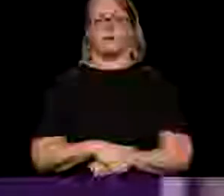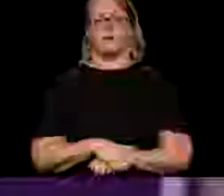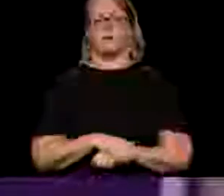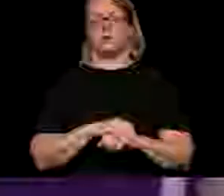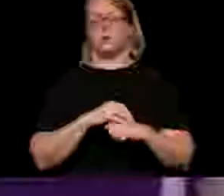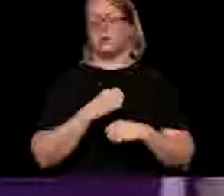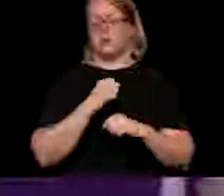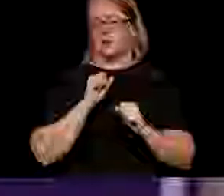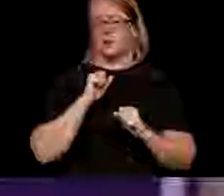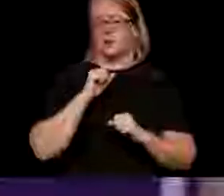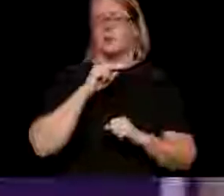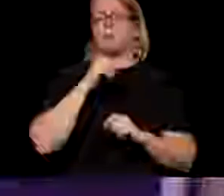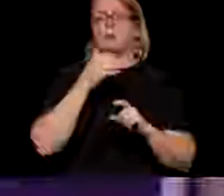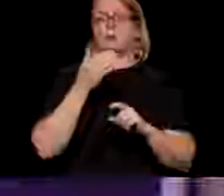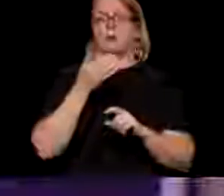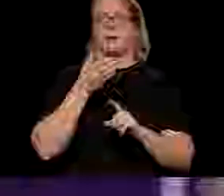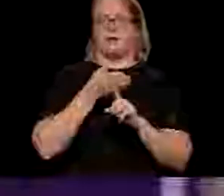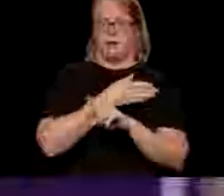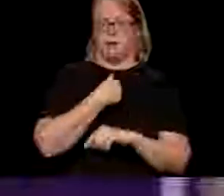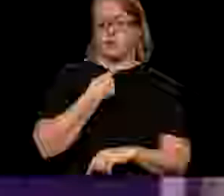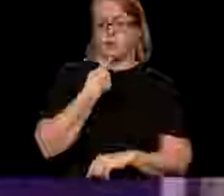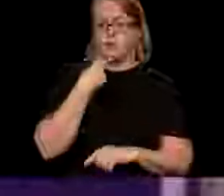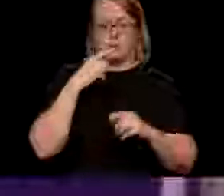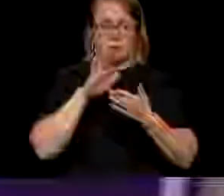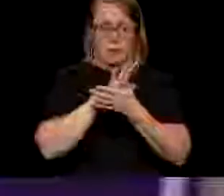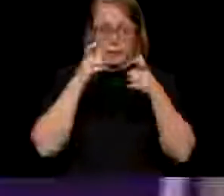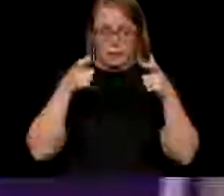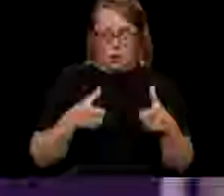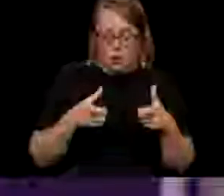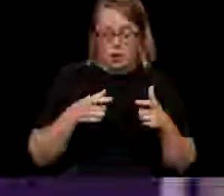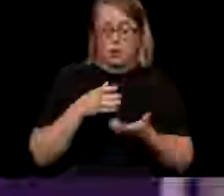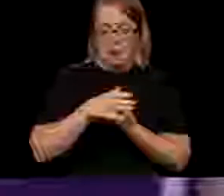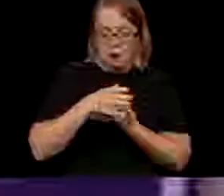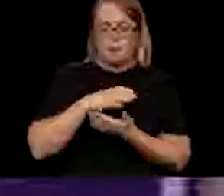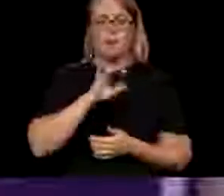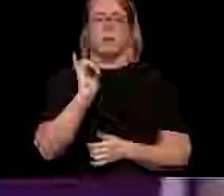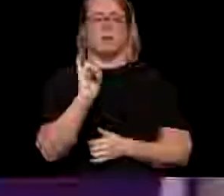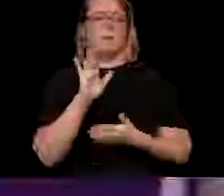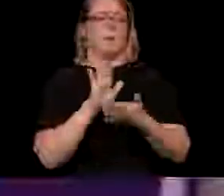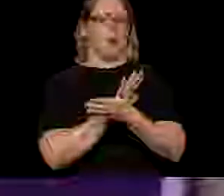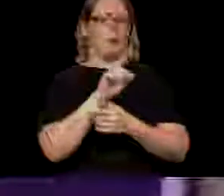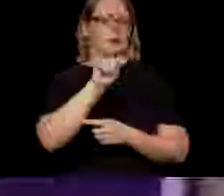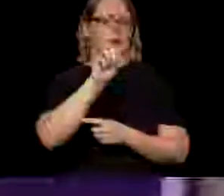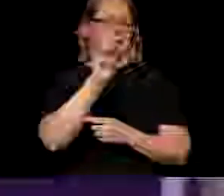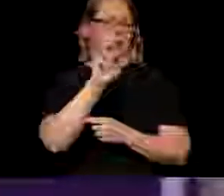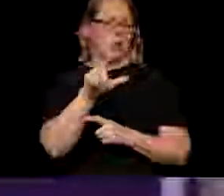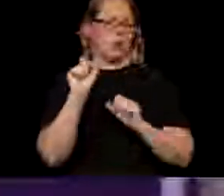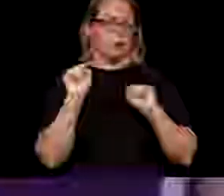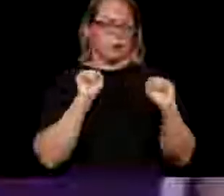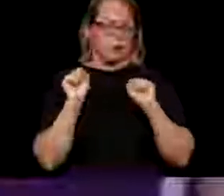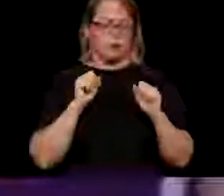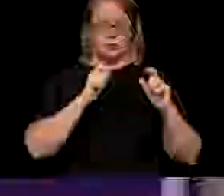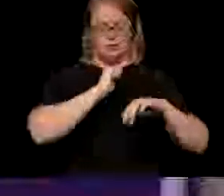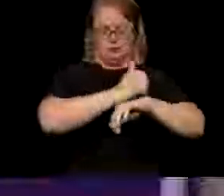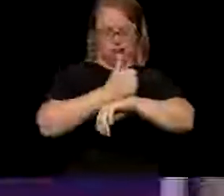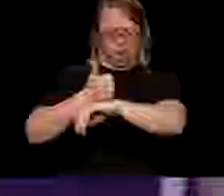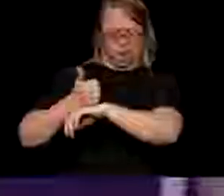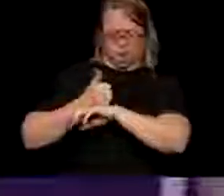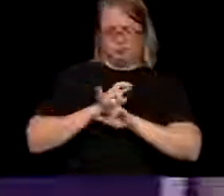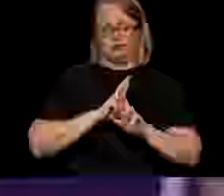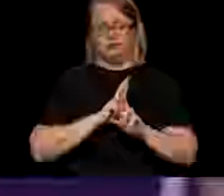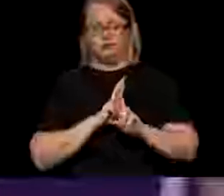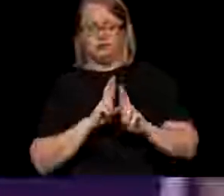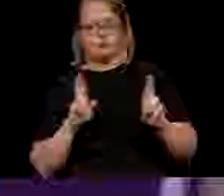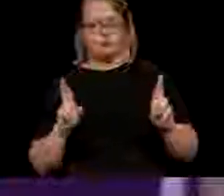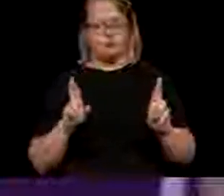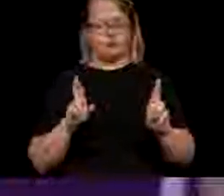paintbrushes. And for the palette, I just use a simple paper plate, get my colors ready. You